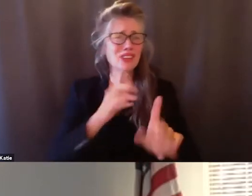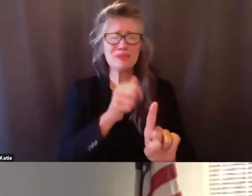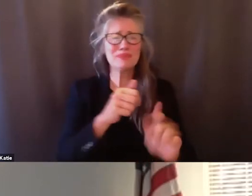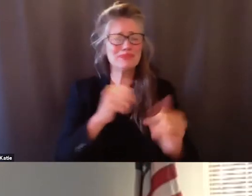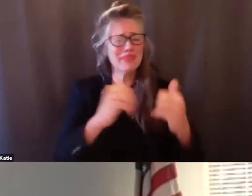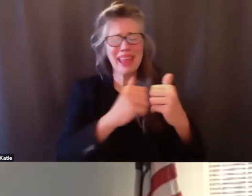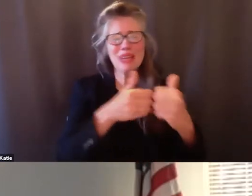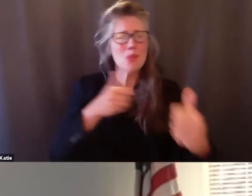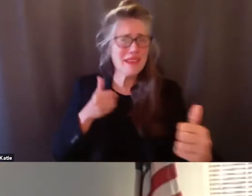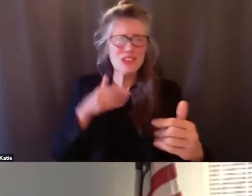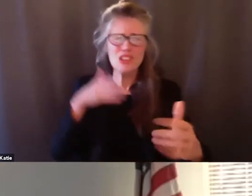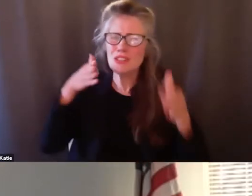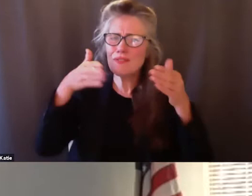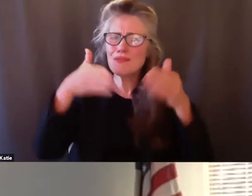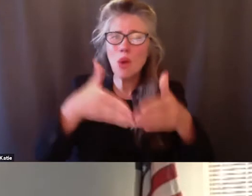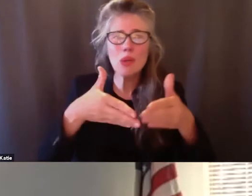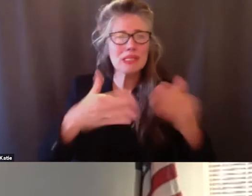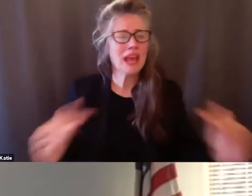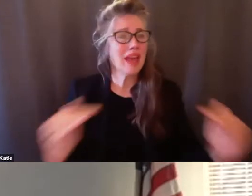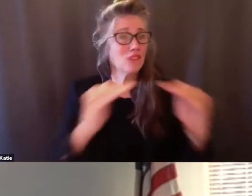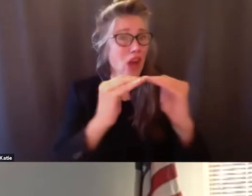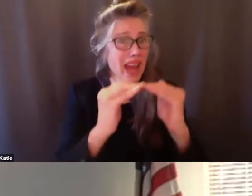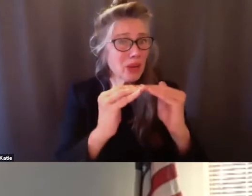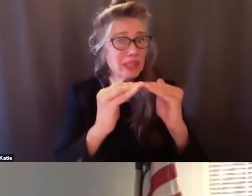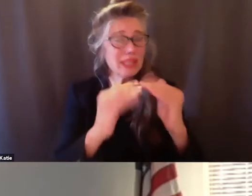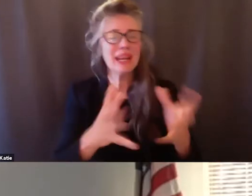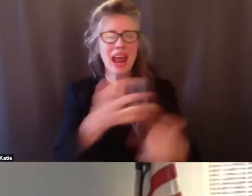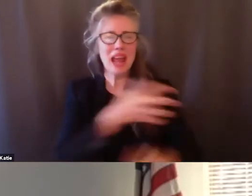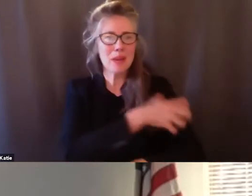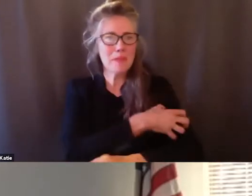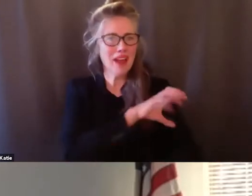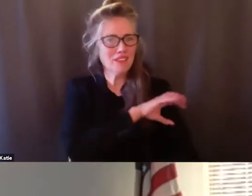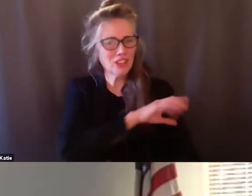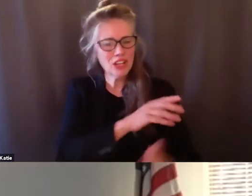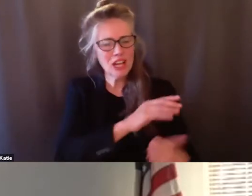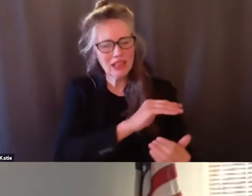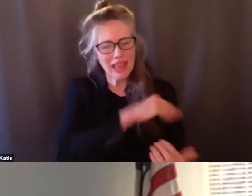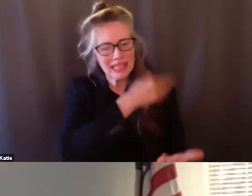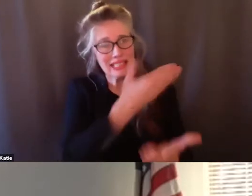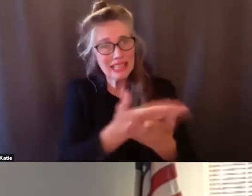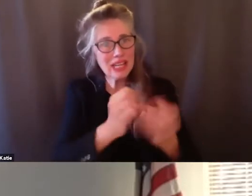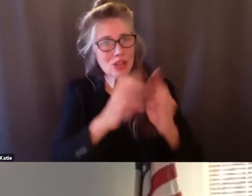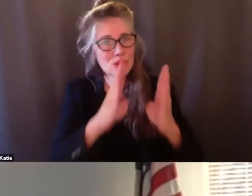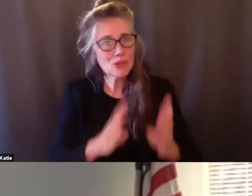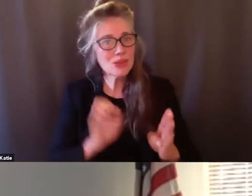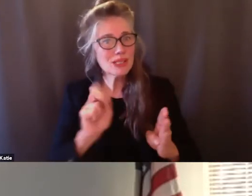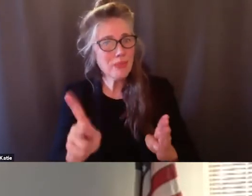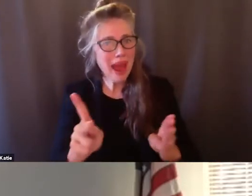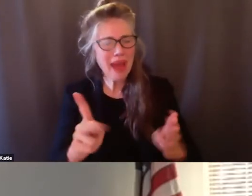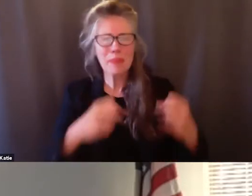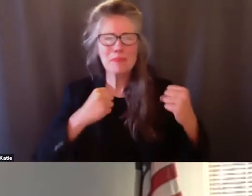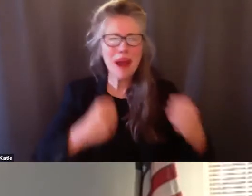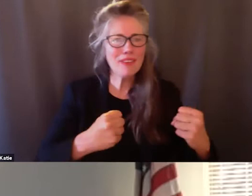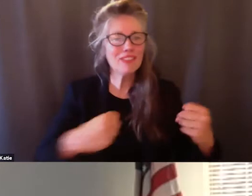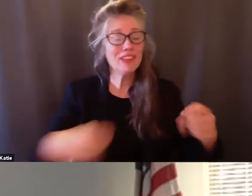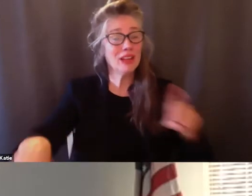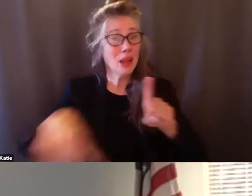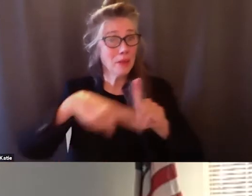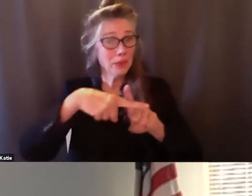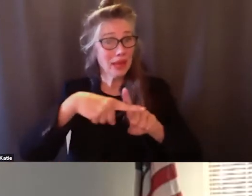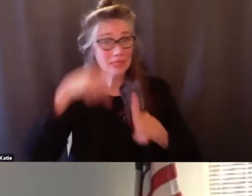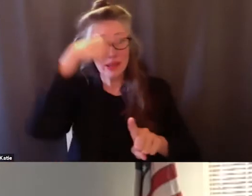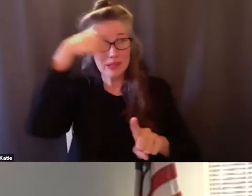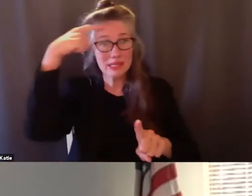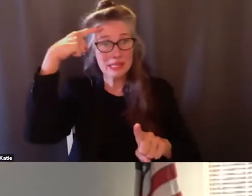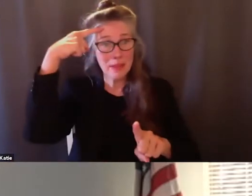for equity and a powerful return to school in person, as well as the Summer Learning Institute,